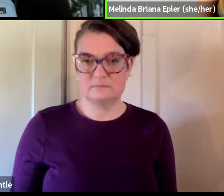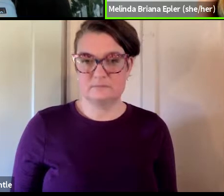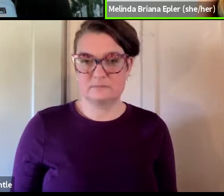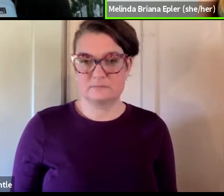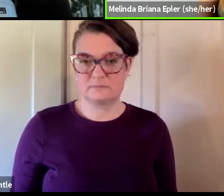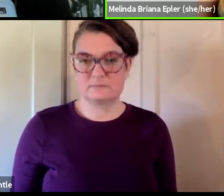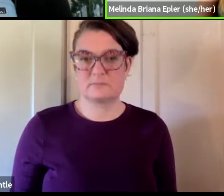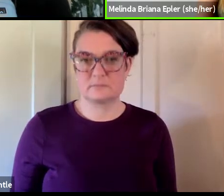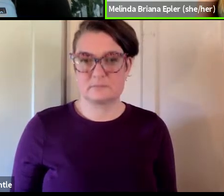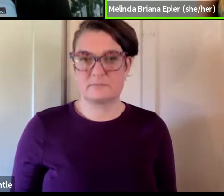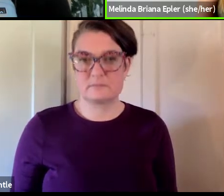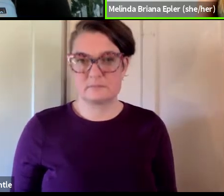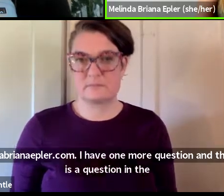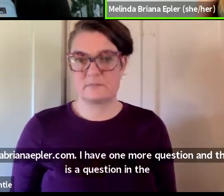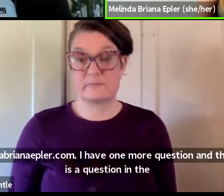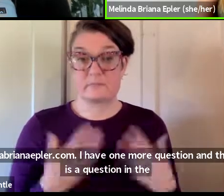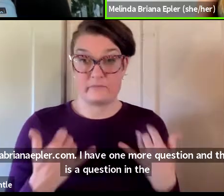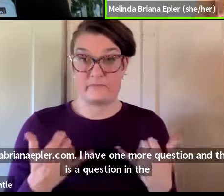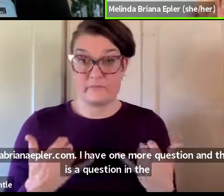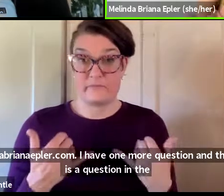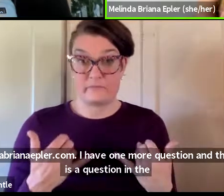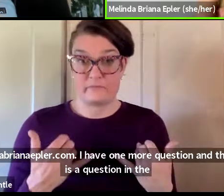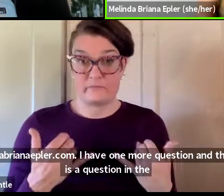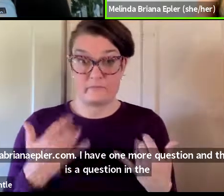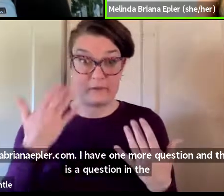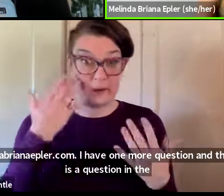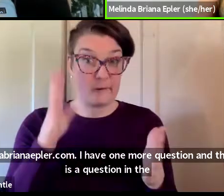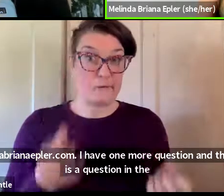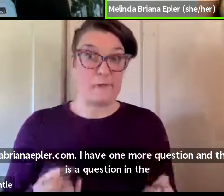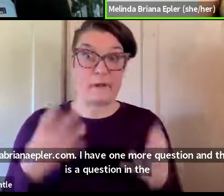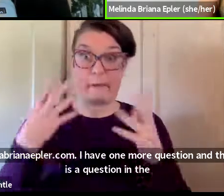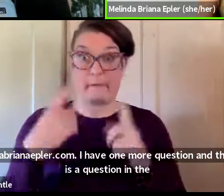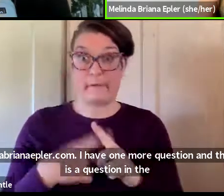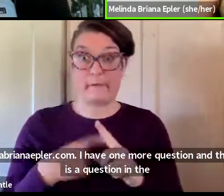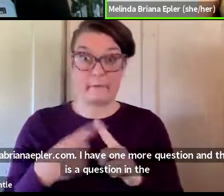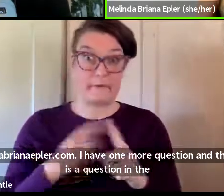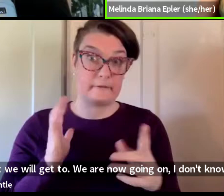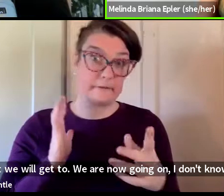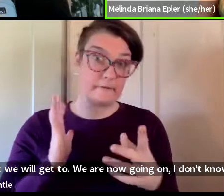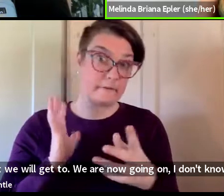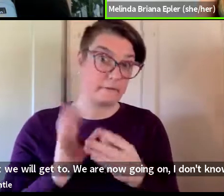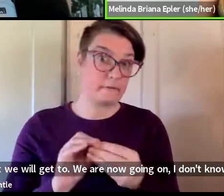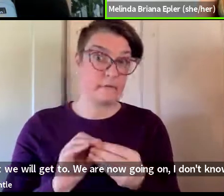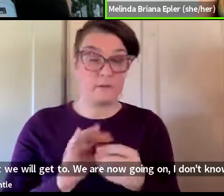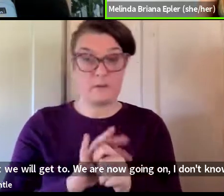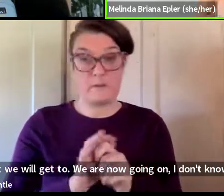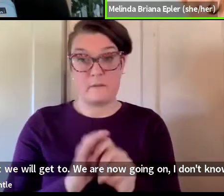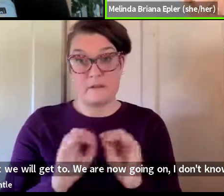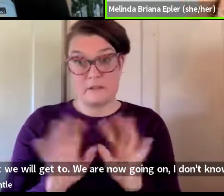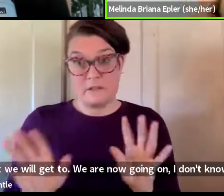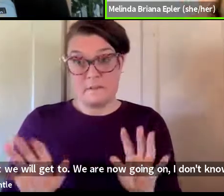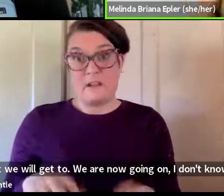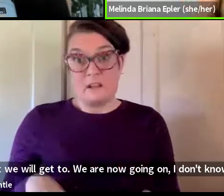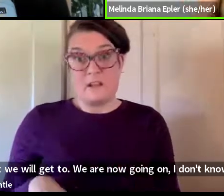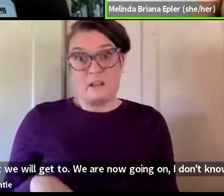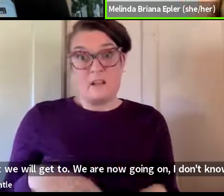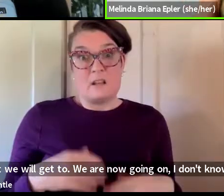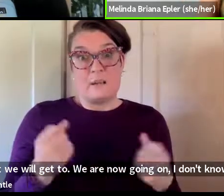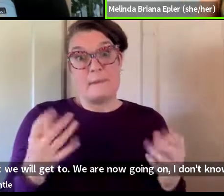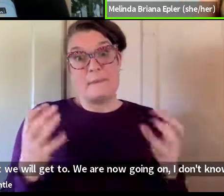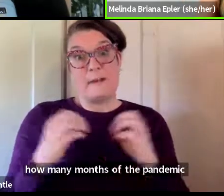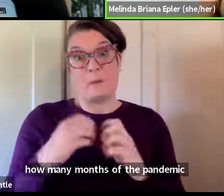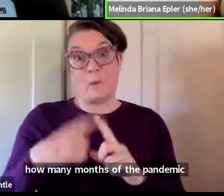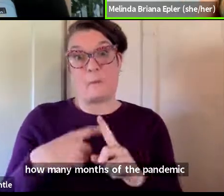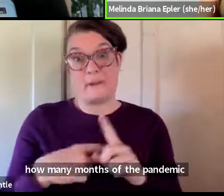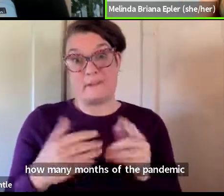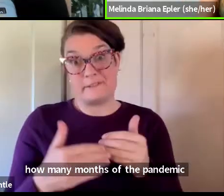We are now going on, I don't know how many months of the pandemic, and many more months to come,